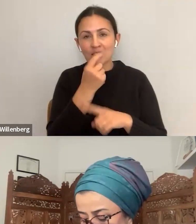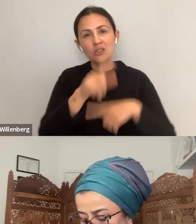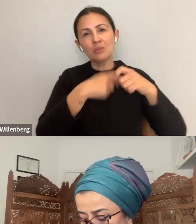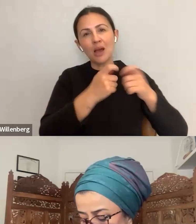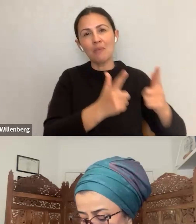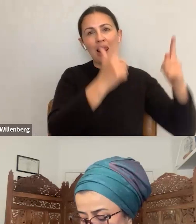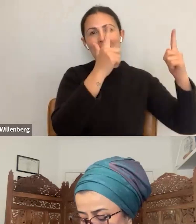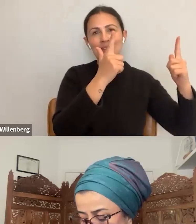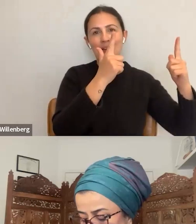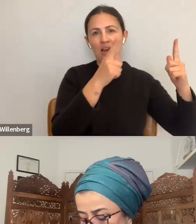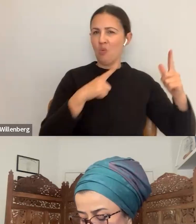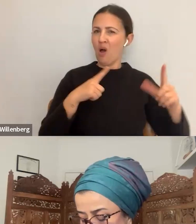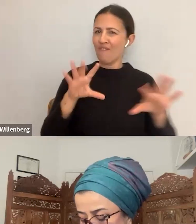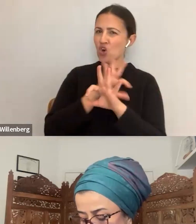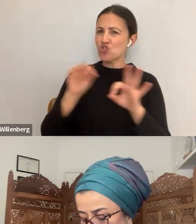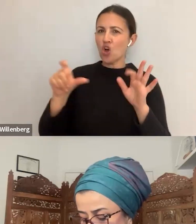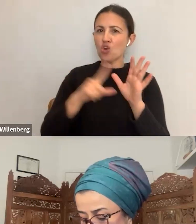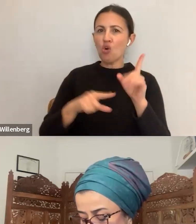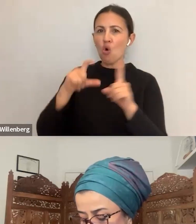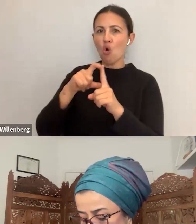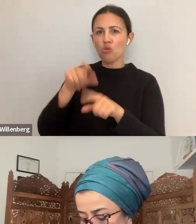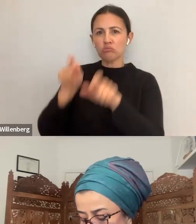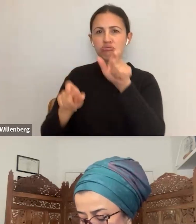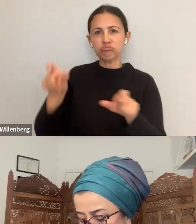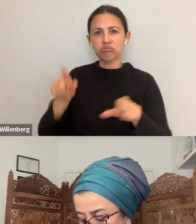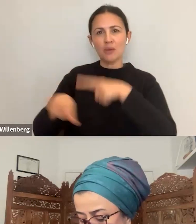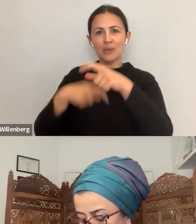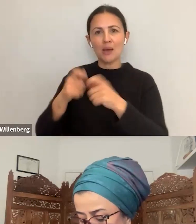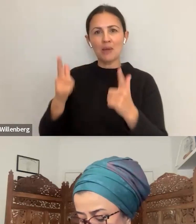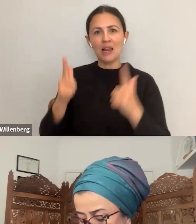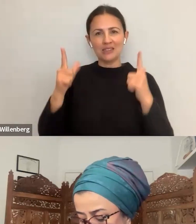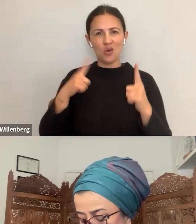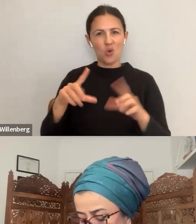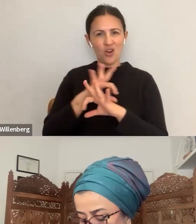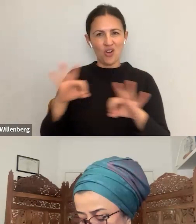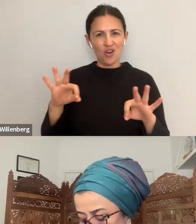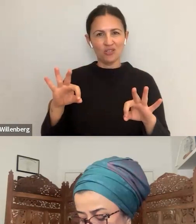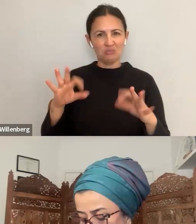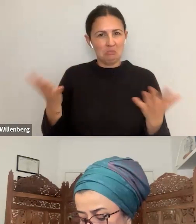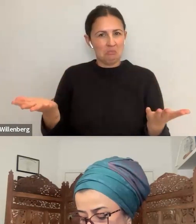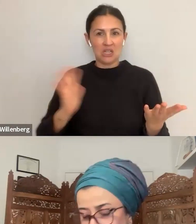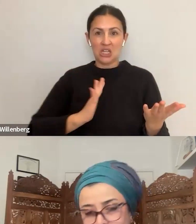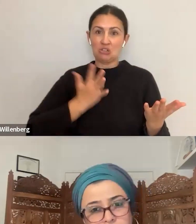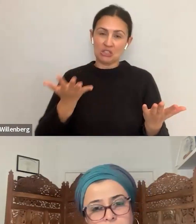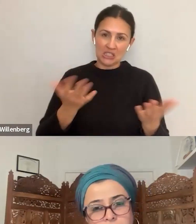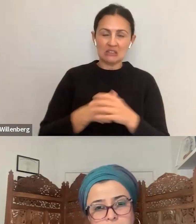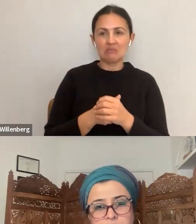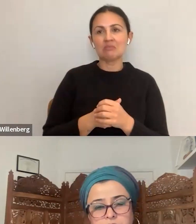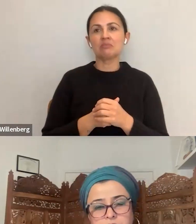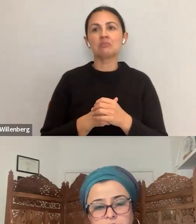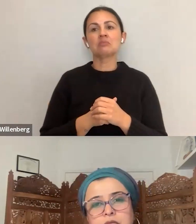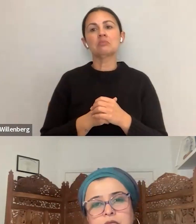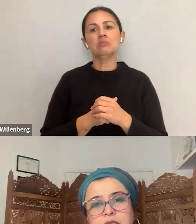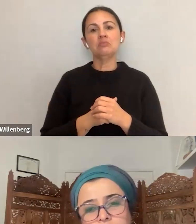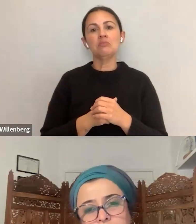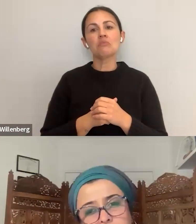culturally diverse Australians. Now, when we do this research in the future, we'll be obviously changing the language, and that's a discussion for another time.